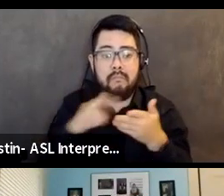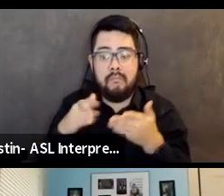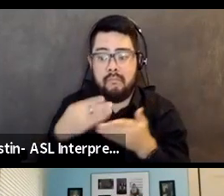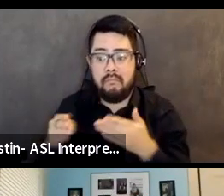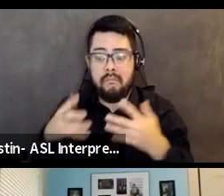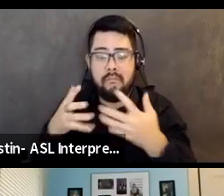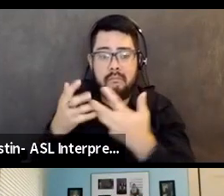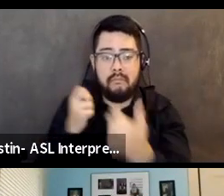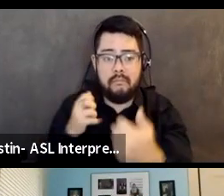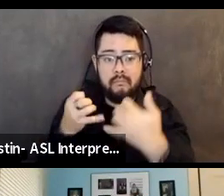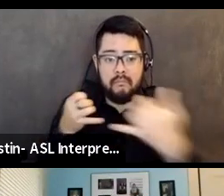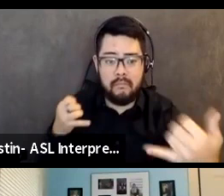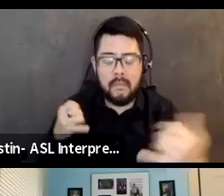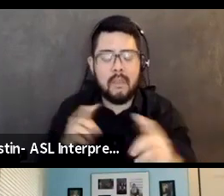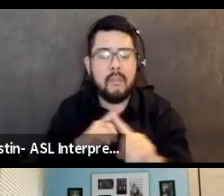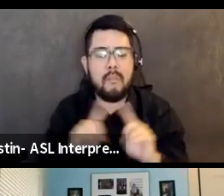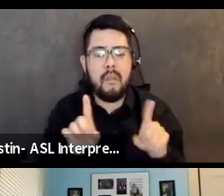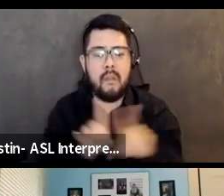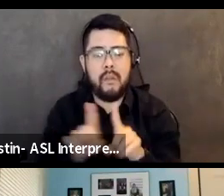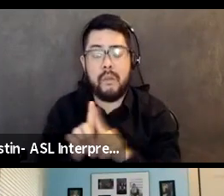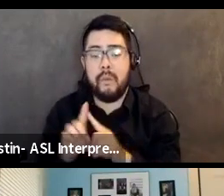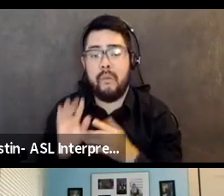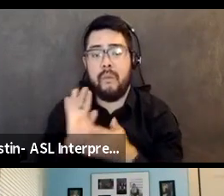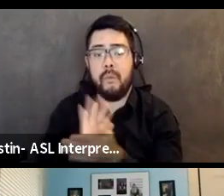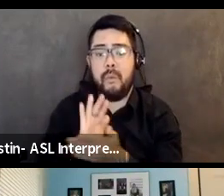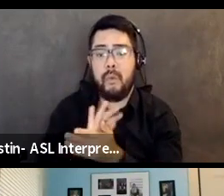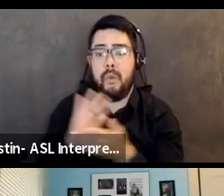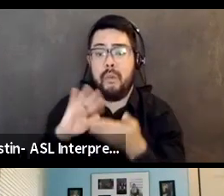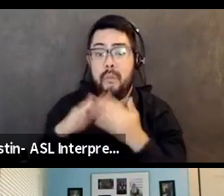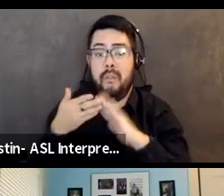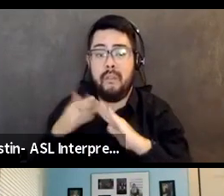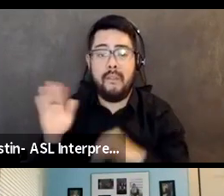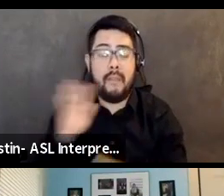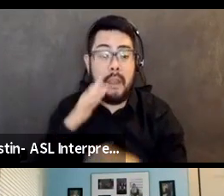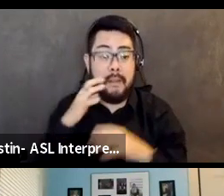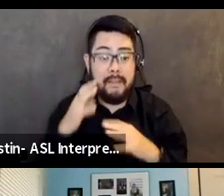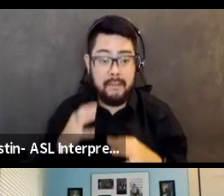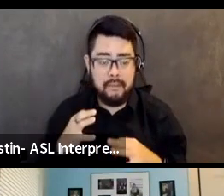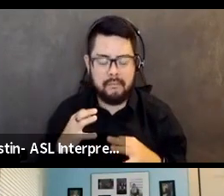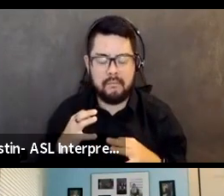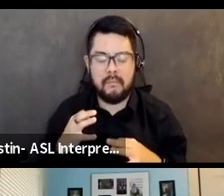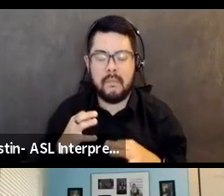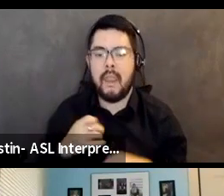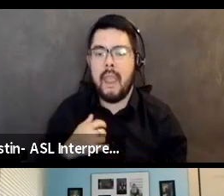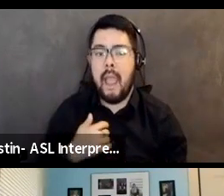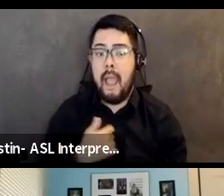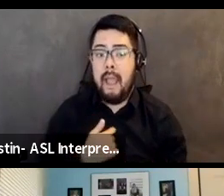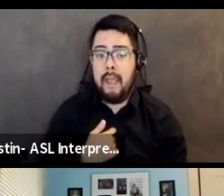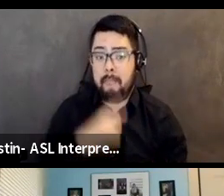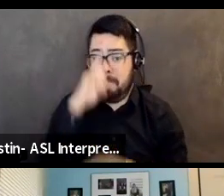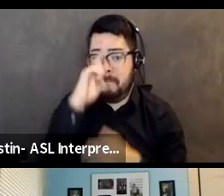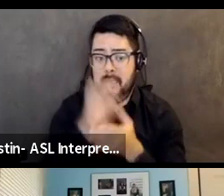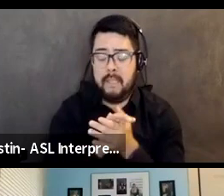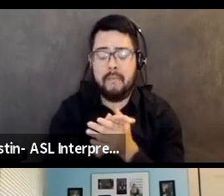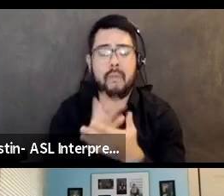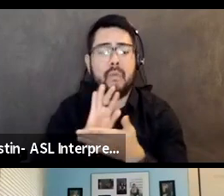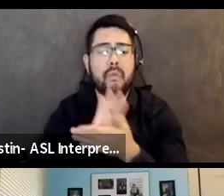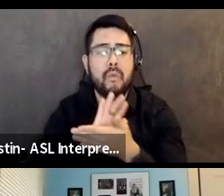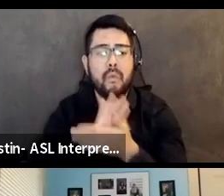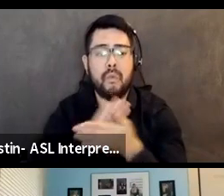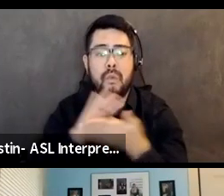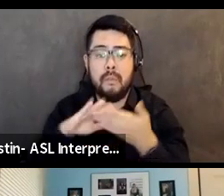based on the choices of school communities and i would say that school communities